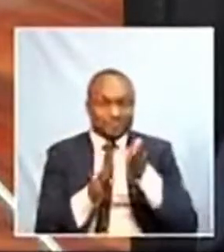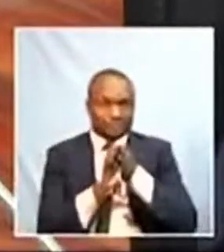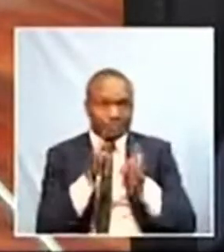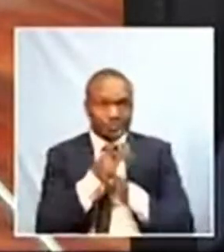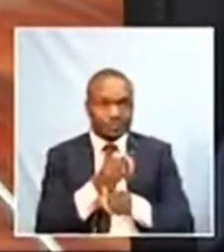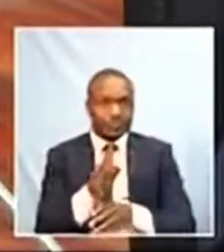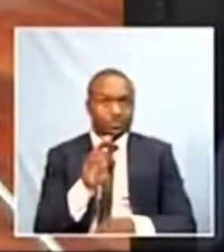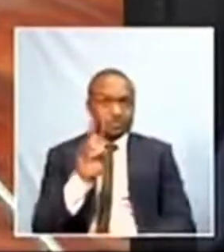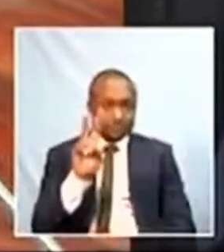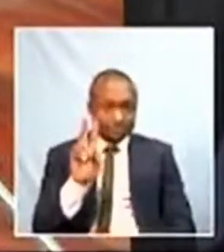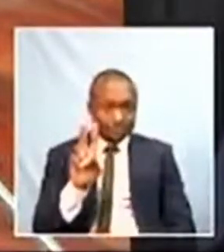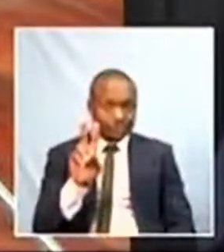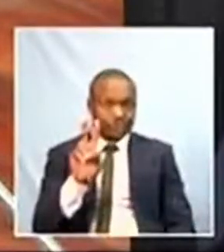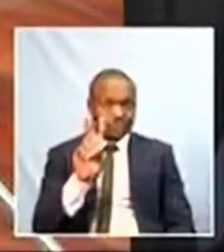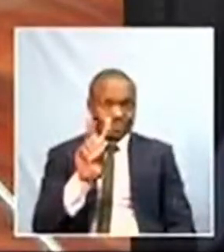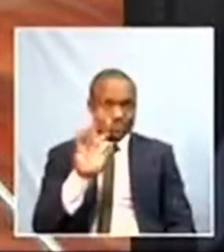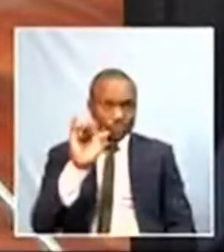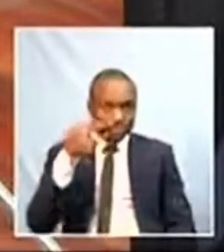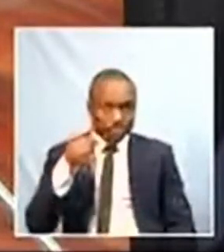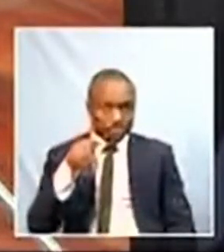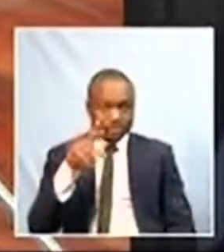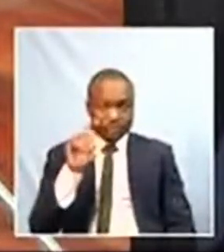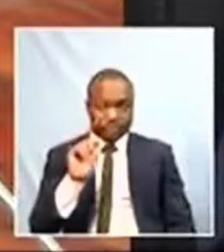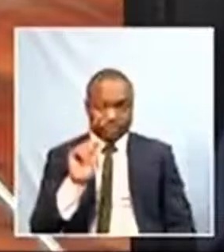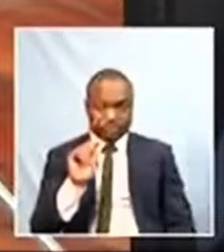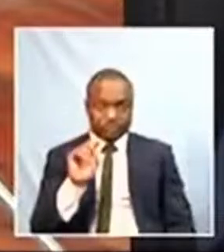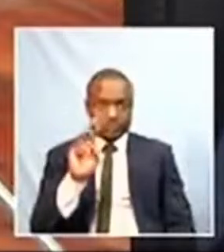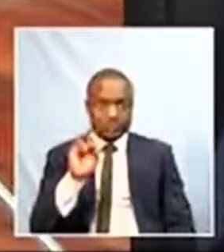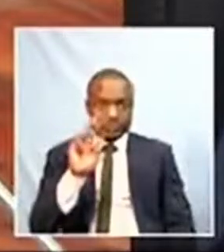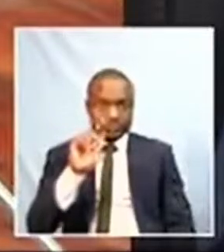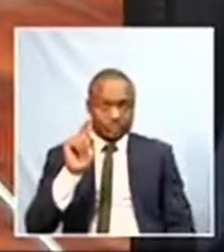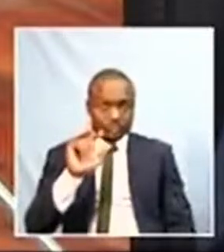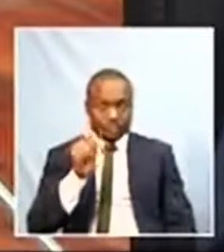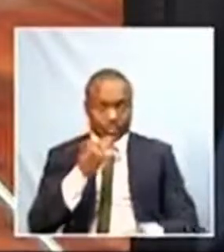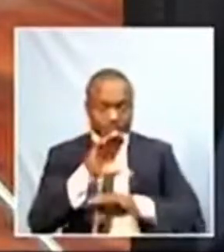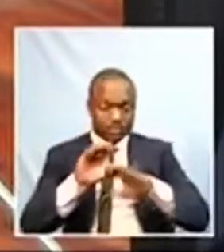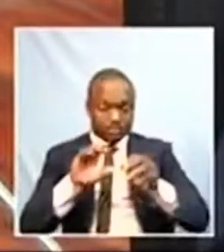2 VIP toilets in Mutala. The cause of the